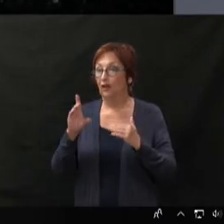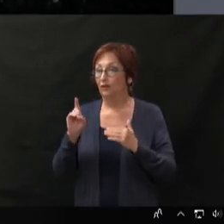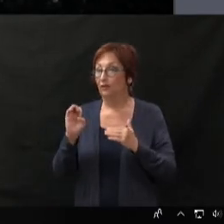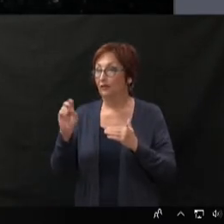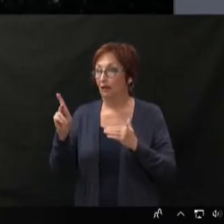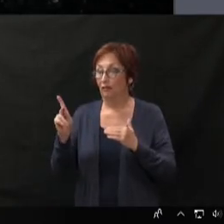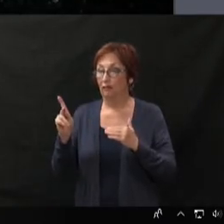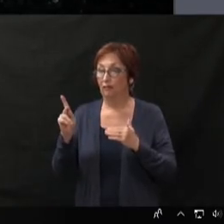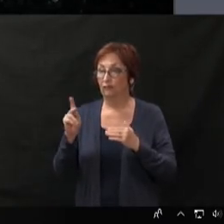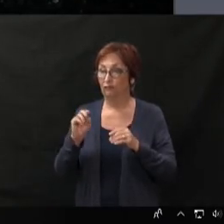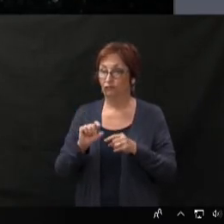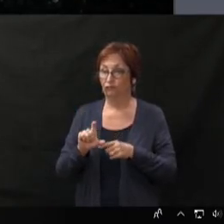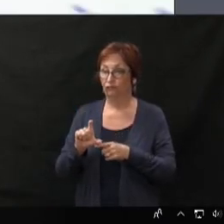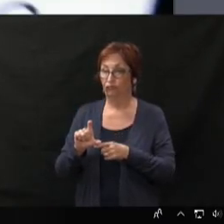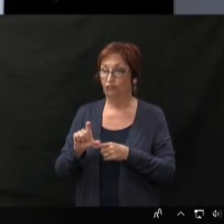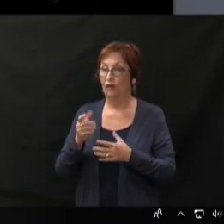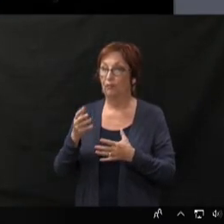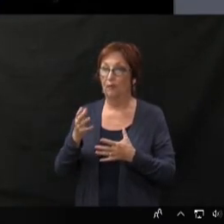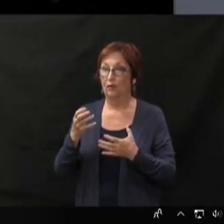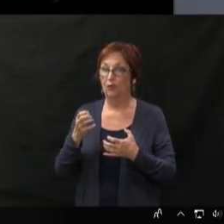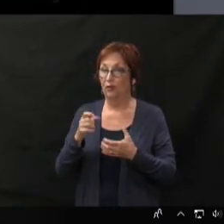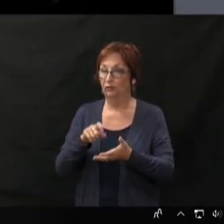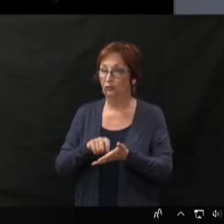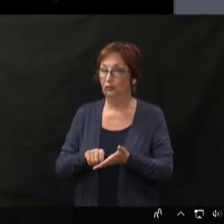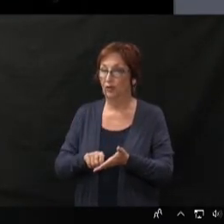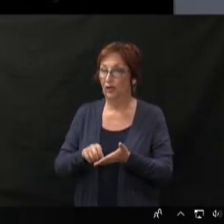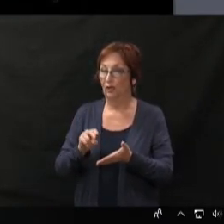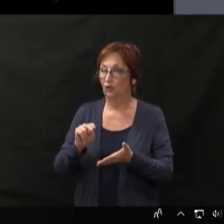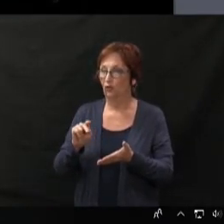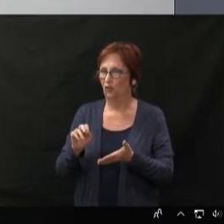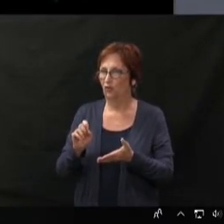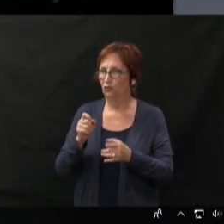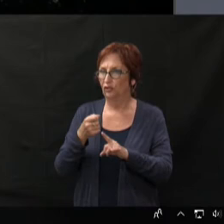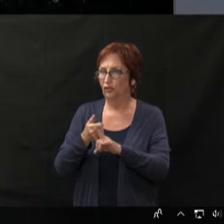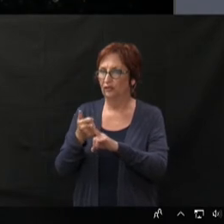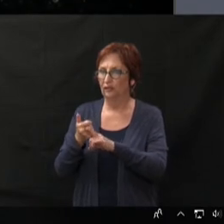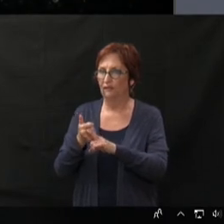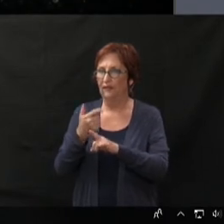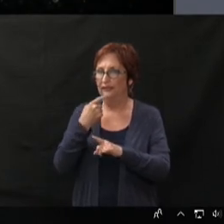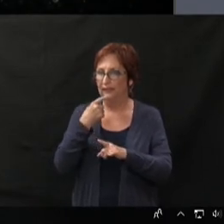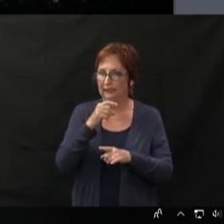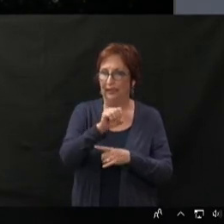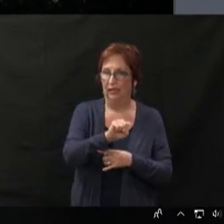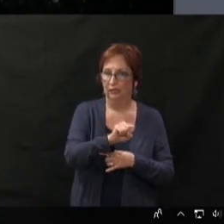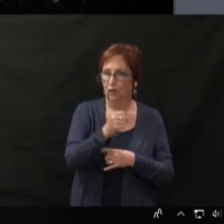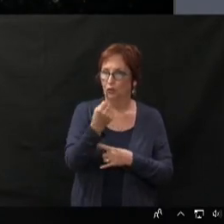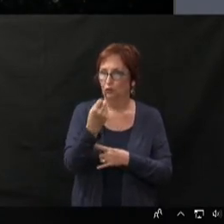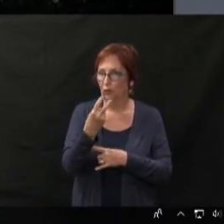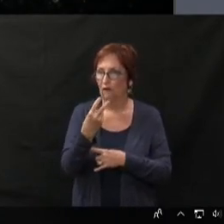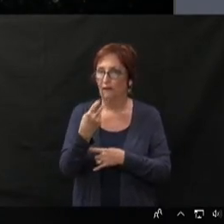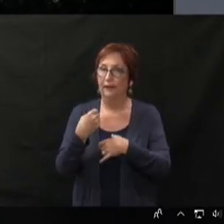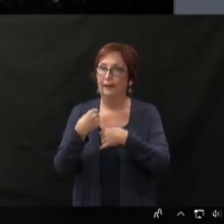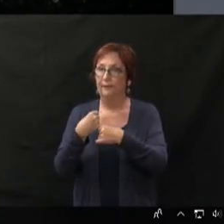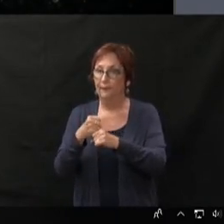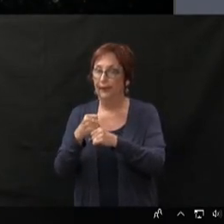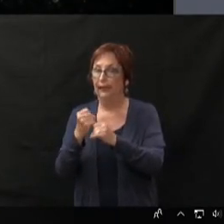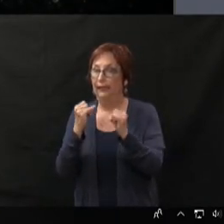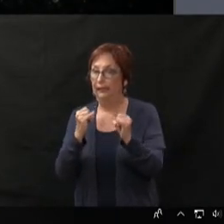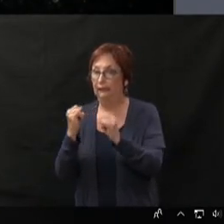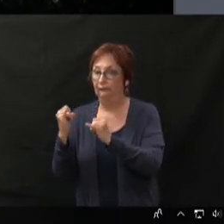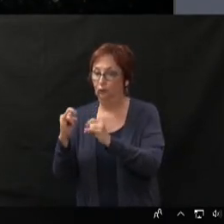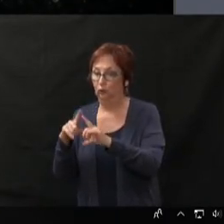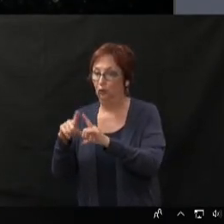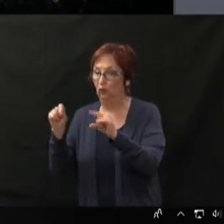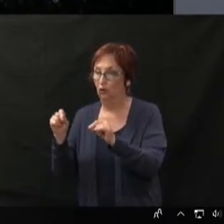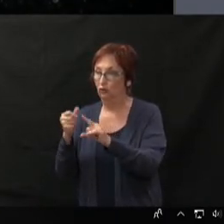And then you probably want to make a little note on that that says, on an S12, make individual cards.